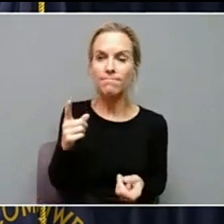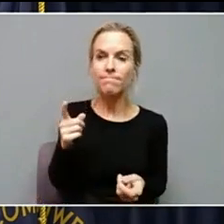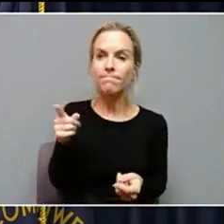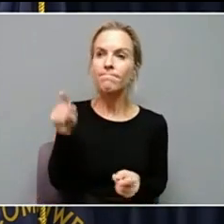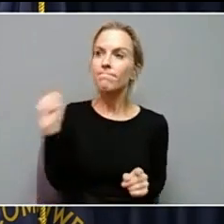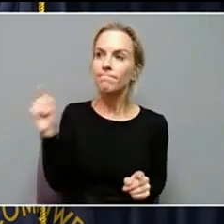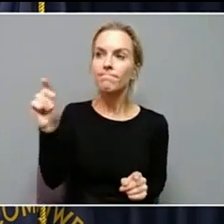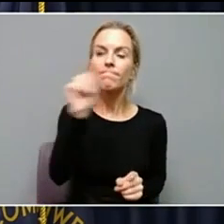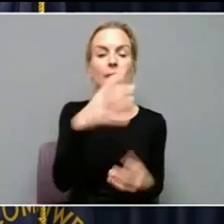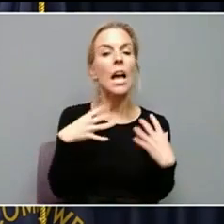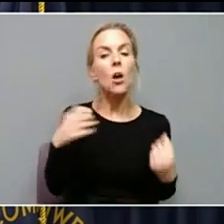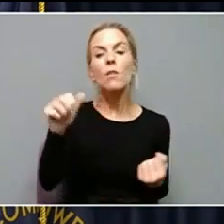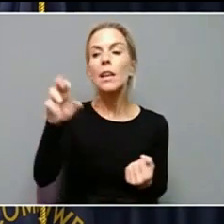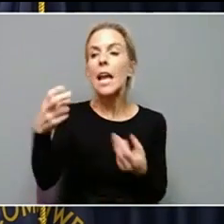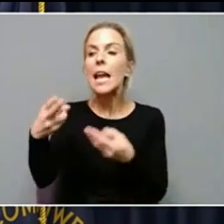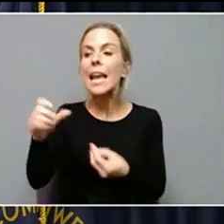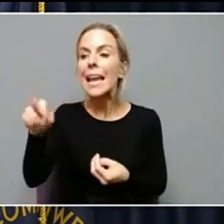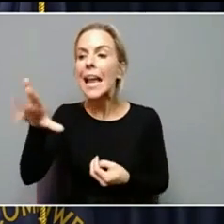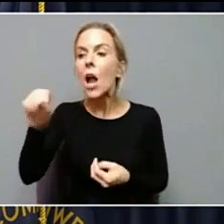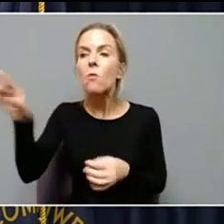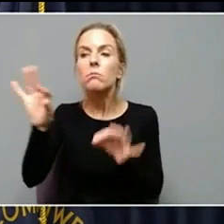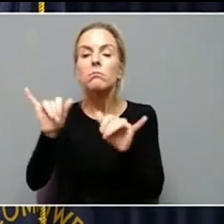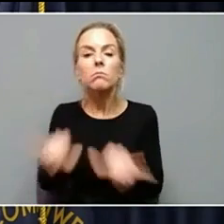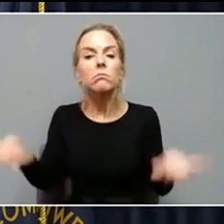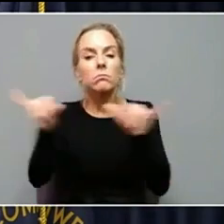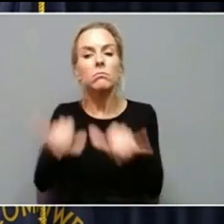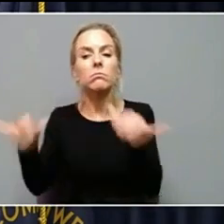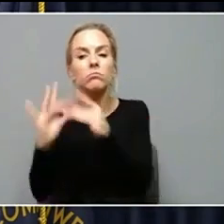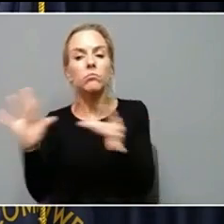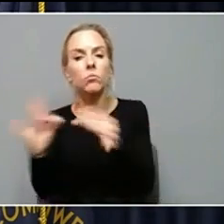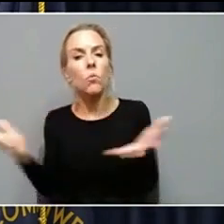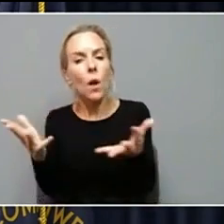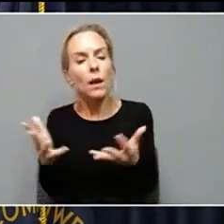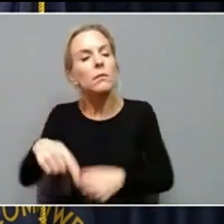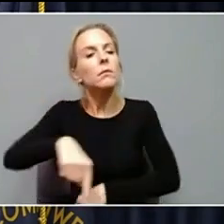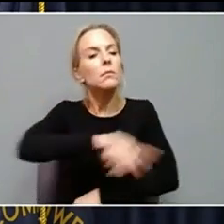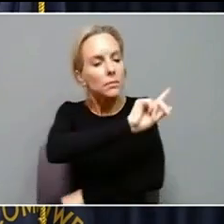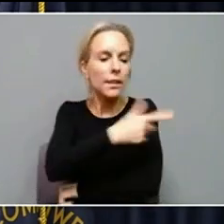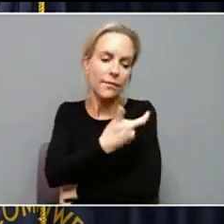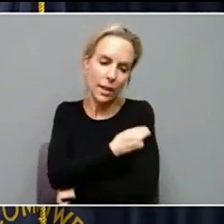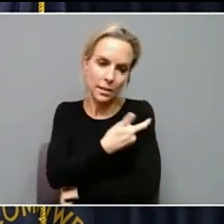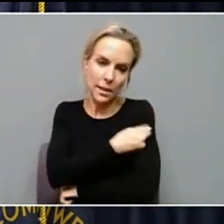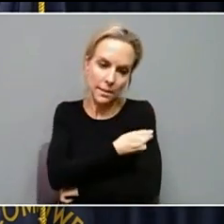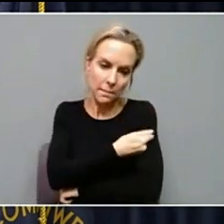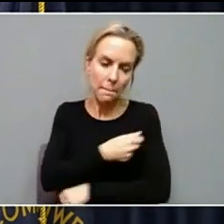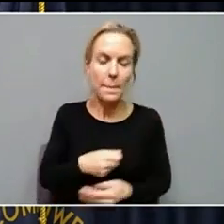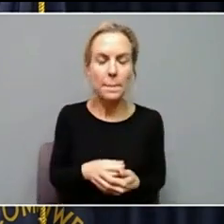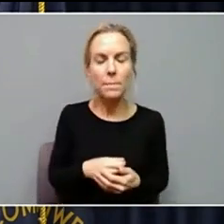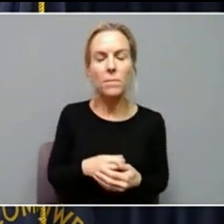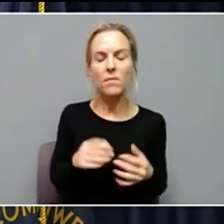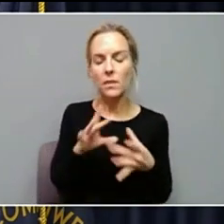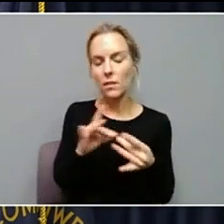asked what you can do for them, get vaccinated. All right. Finally, we're going to hear from Courtney Fales.